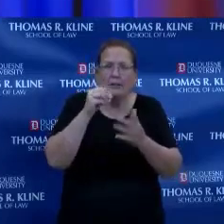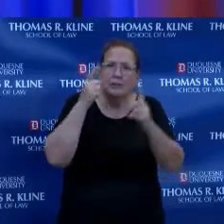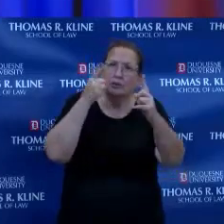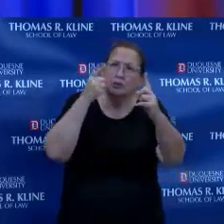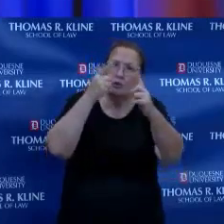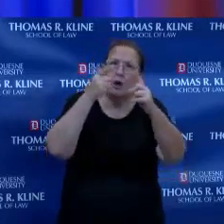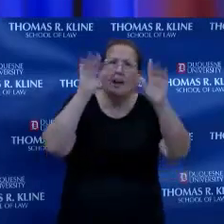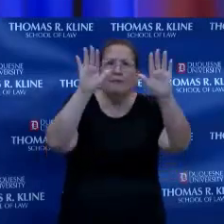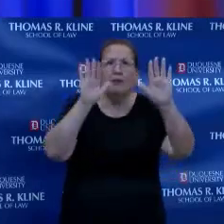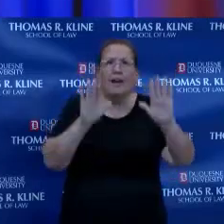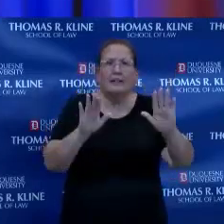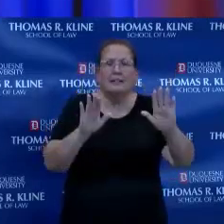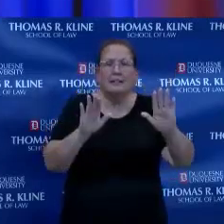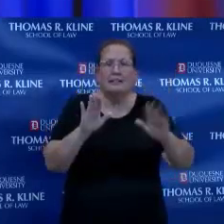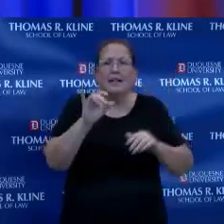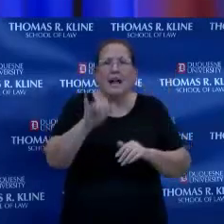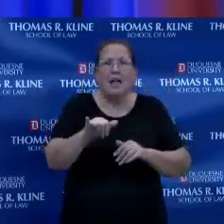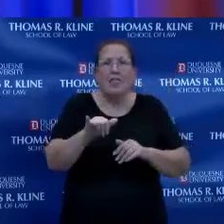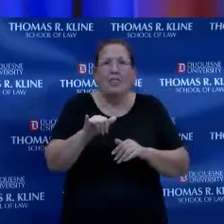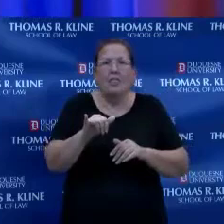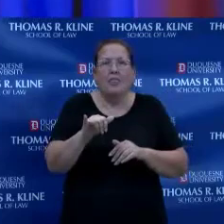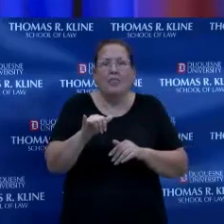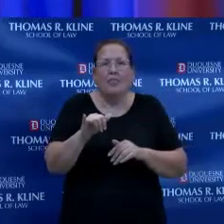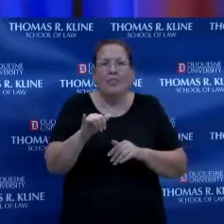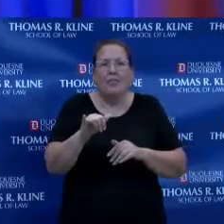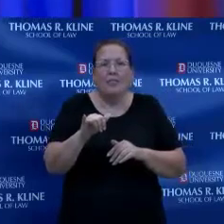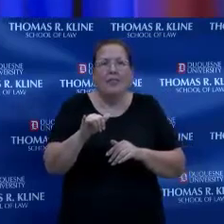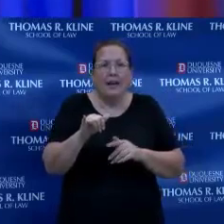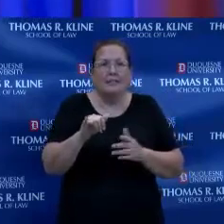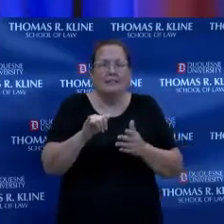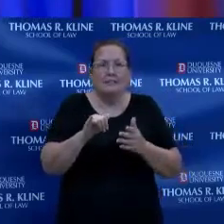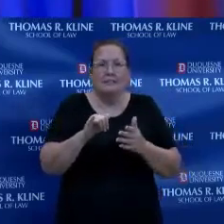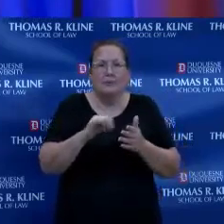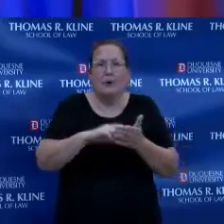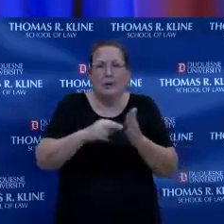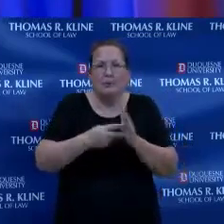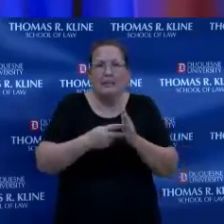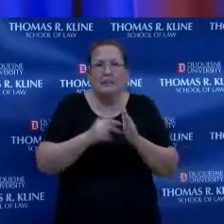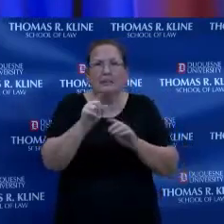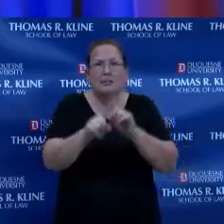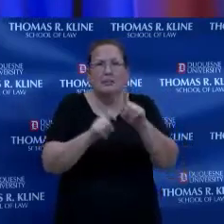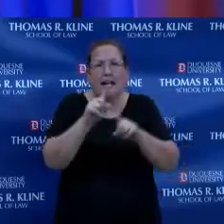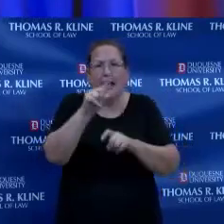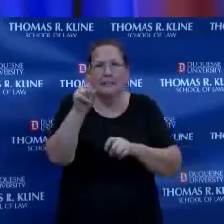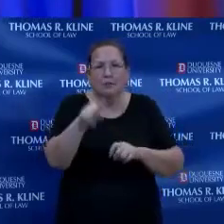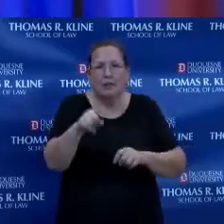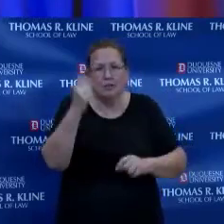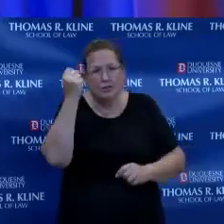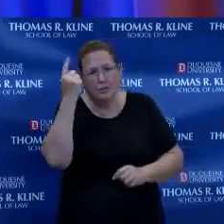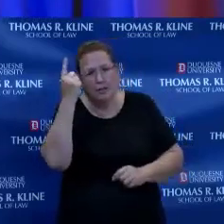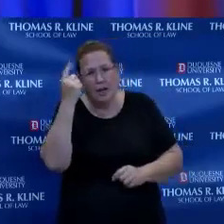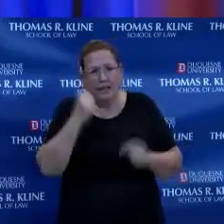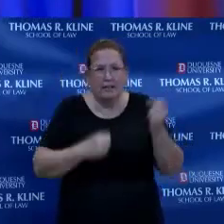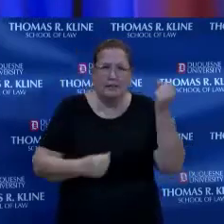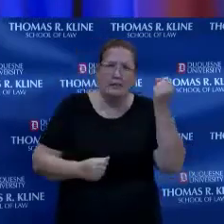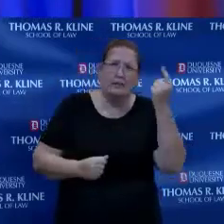excellence. That's the prescription about asking questions. Got it?